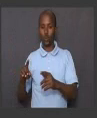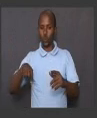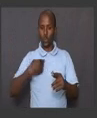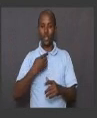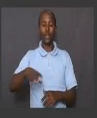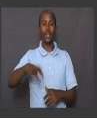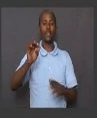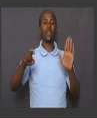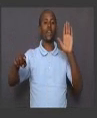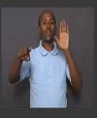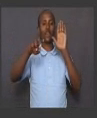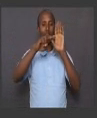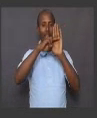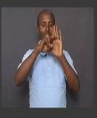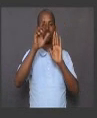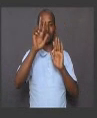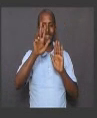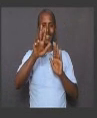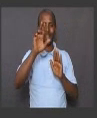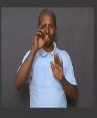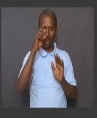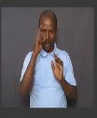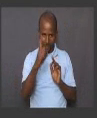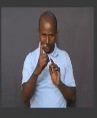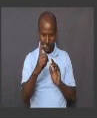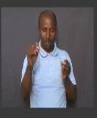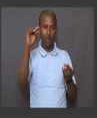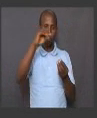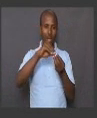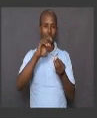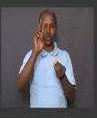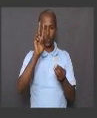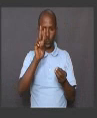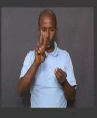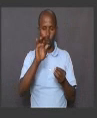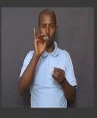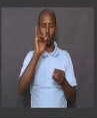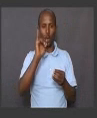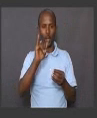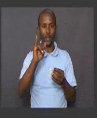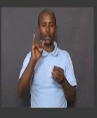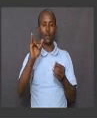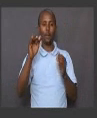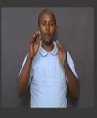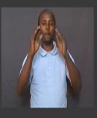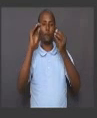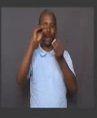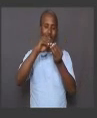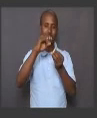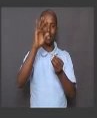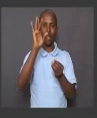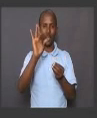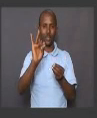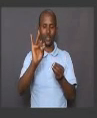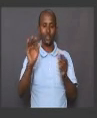get negative 3x plus 2y plus